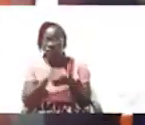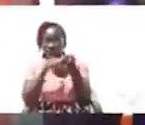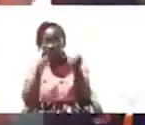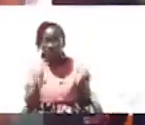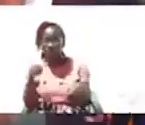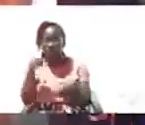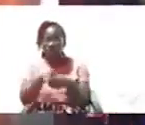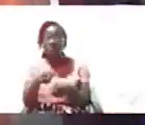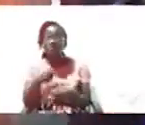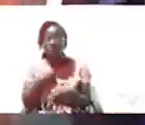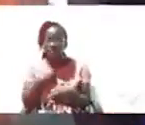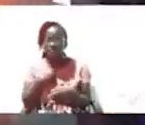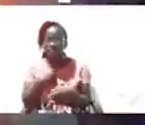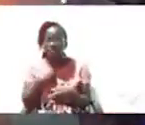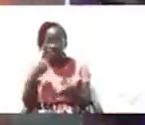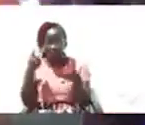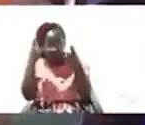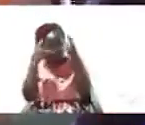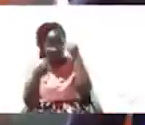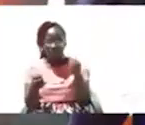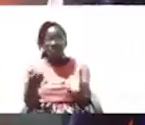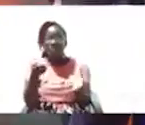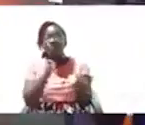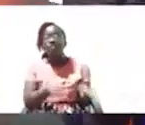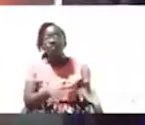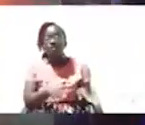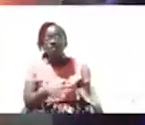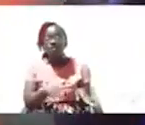will never die. But if he dies,